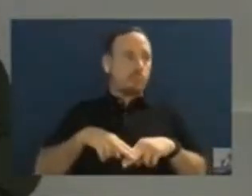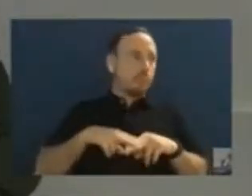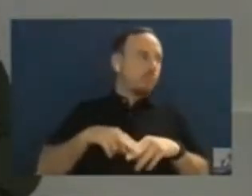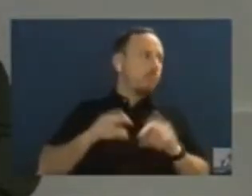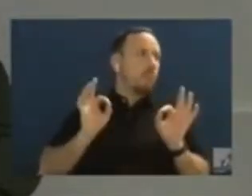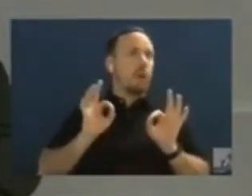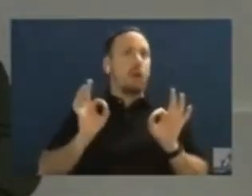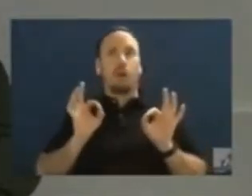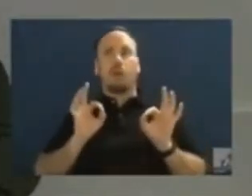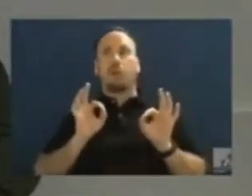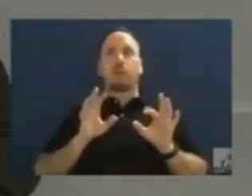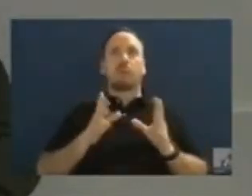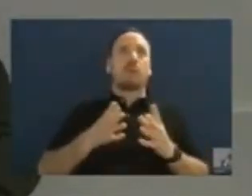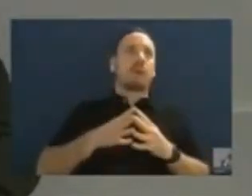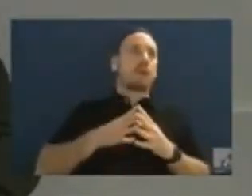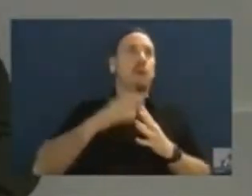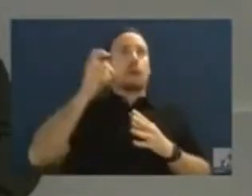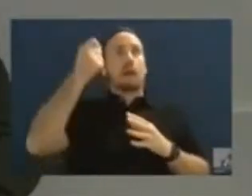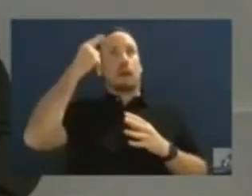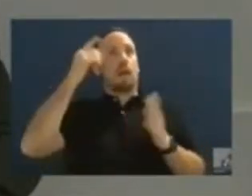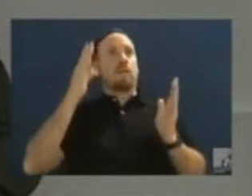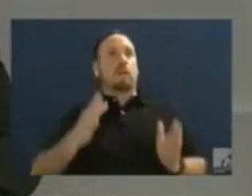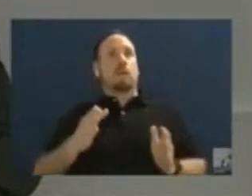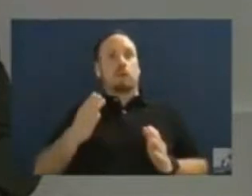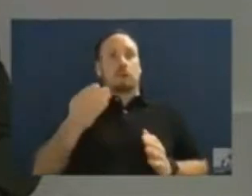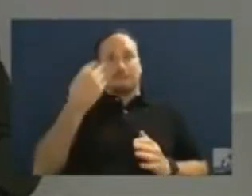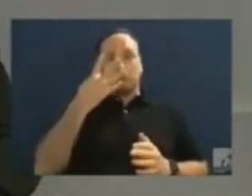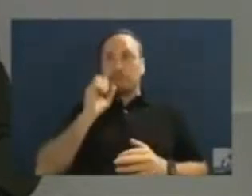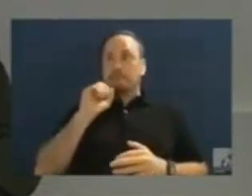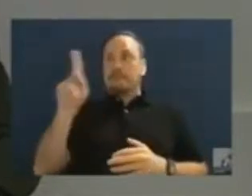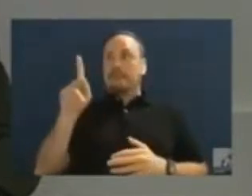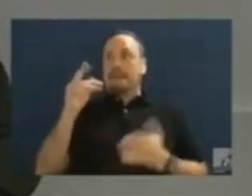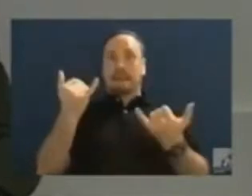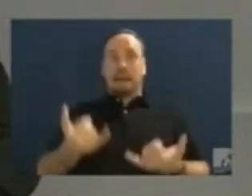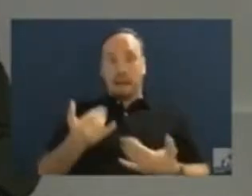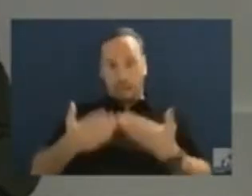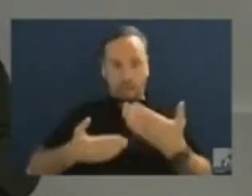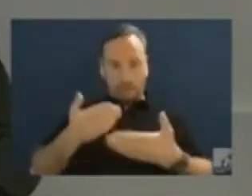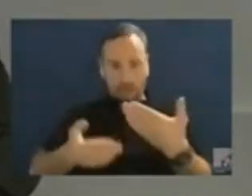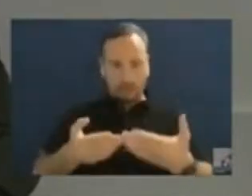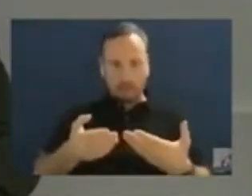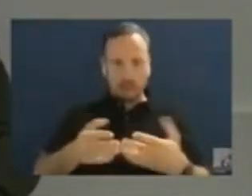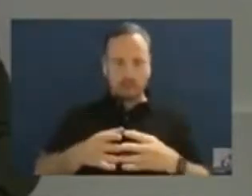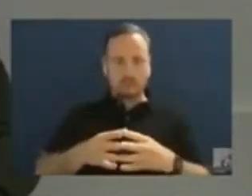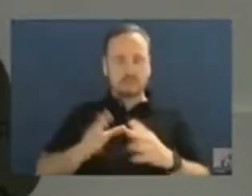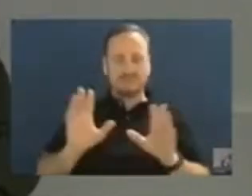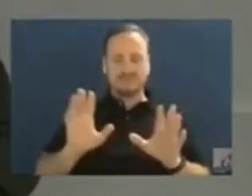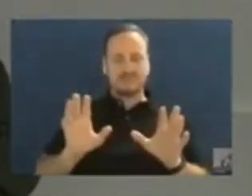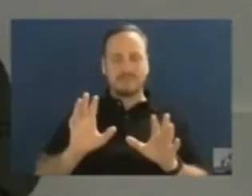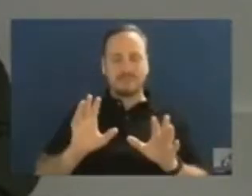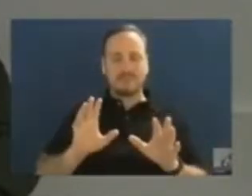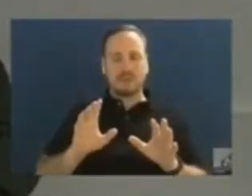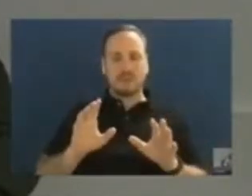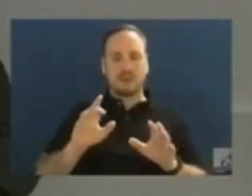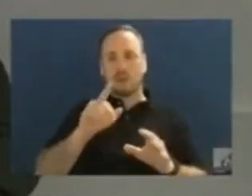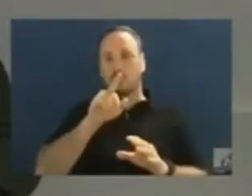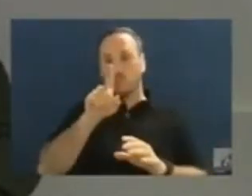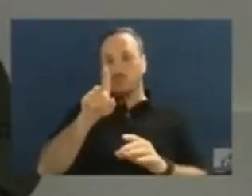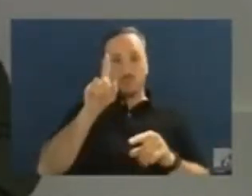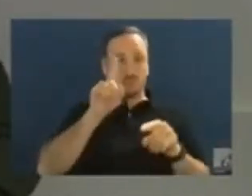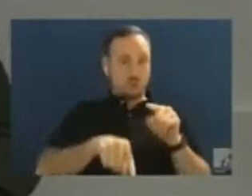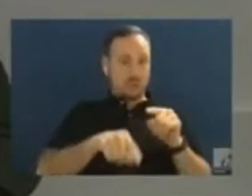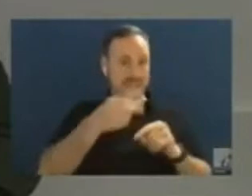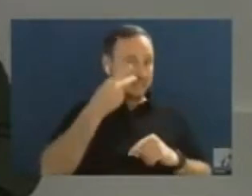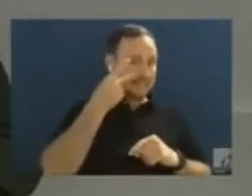whole lot until the governor said it's time to go back. And this staff, you can't see the bags under their eyes and the weariness